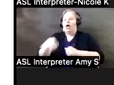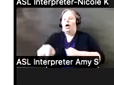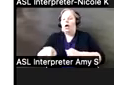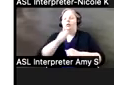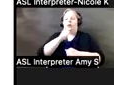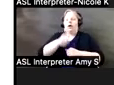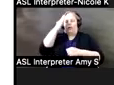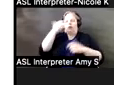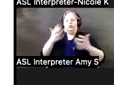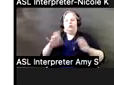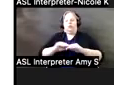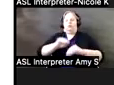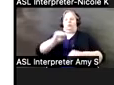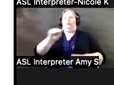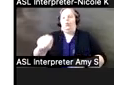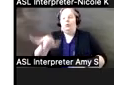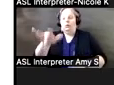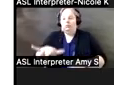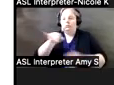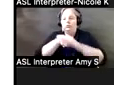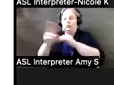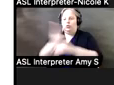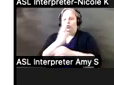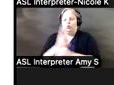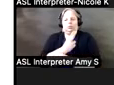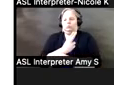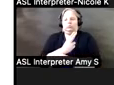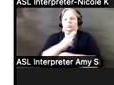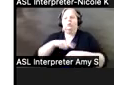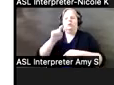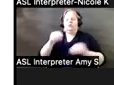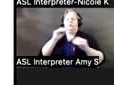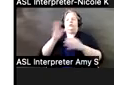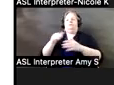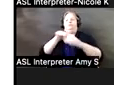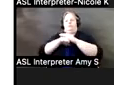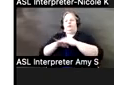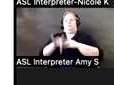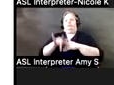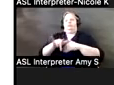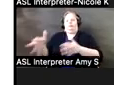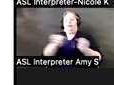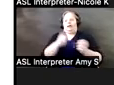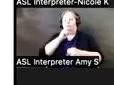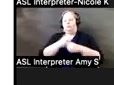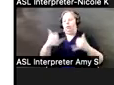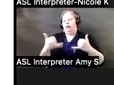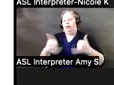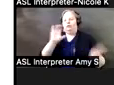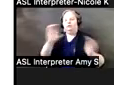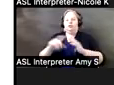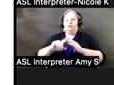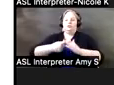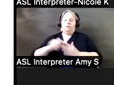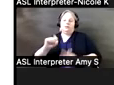don't want them to have to move very far to access that control, because they need to be able to access the control really fast in order to play that game, versus like the start button,